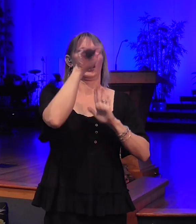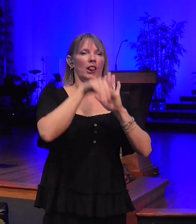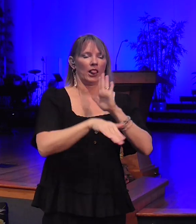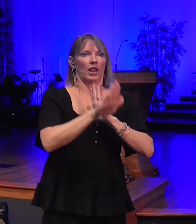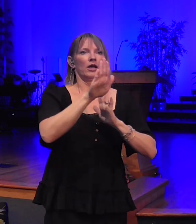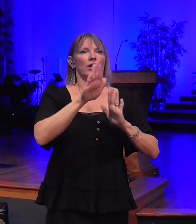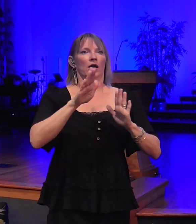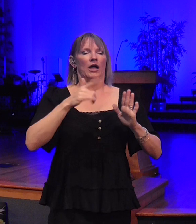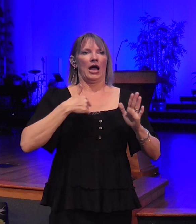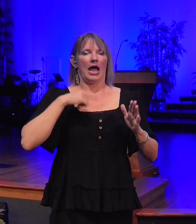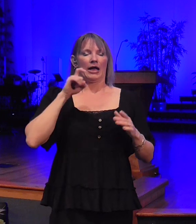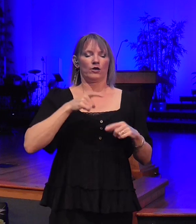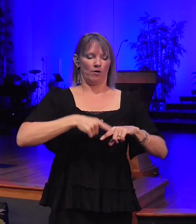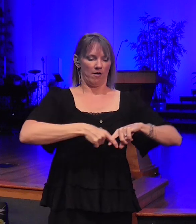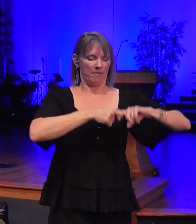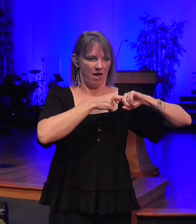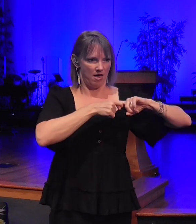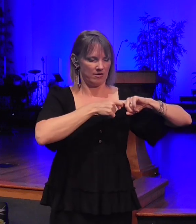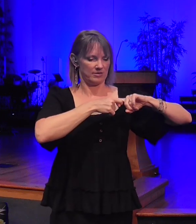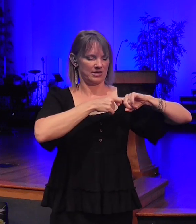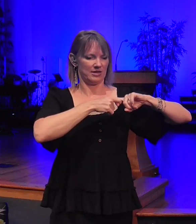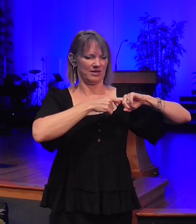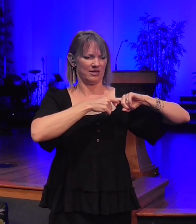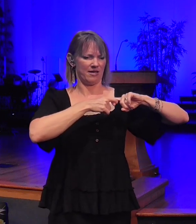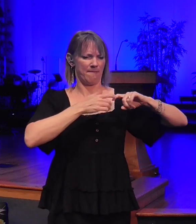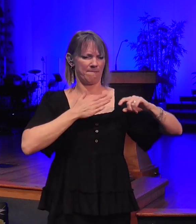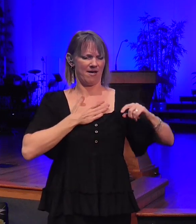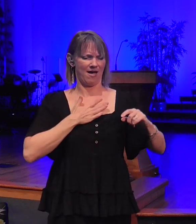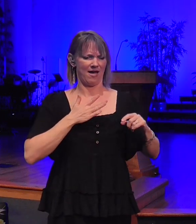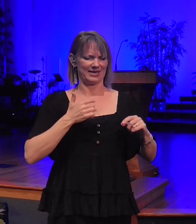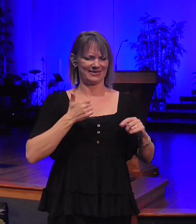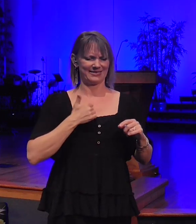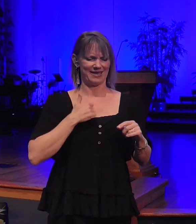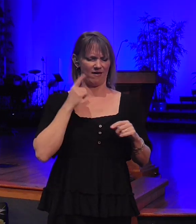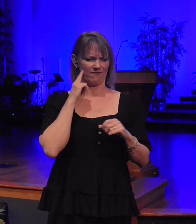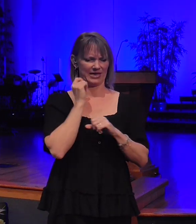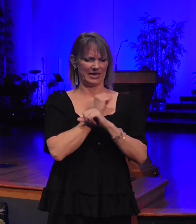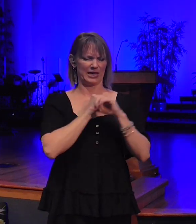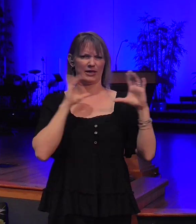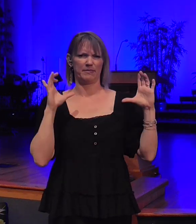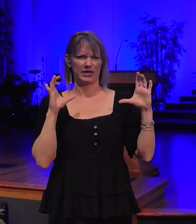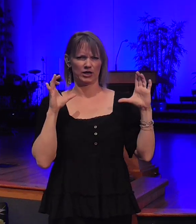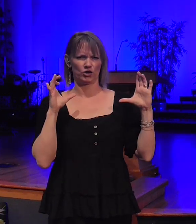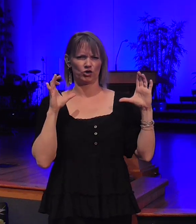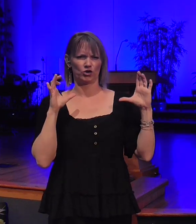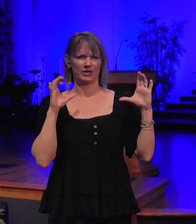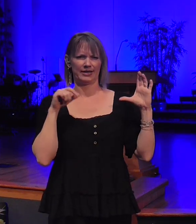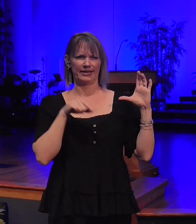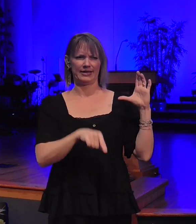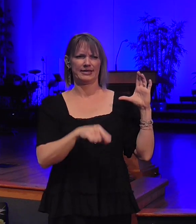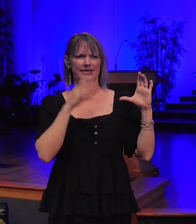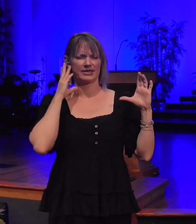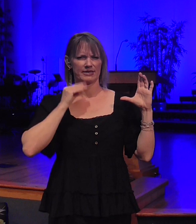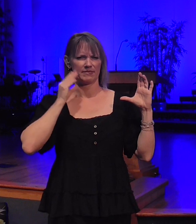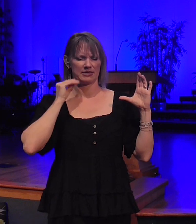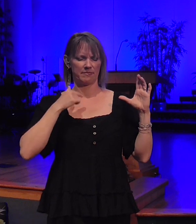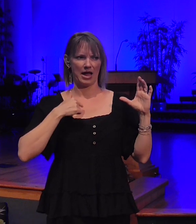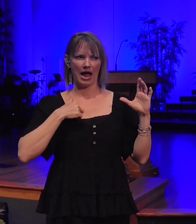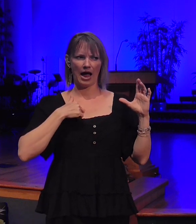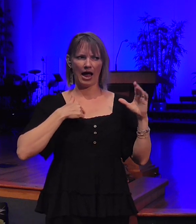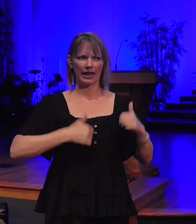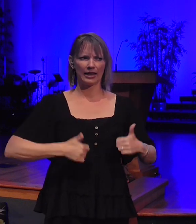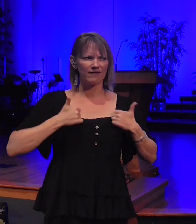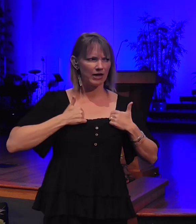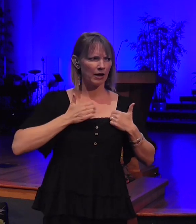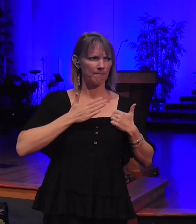had to pause and say, what is my self-image? What is the role of my self-image in this? Am I living in my own eyes, or am I